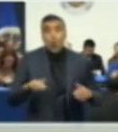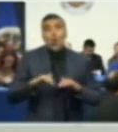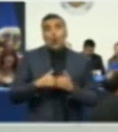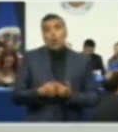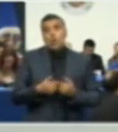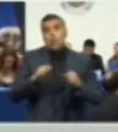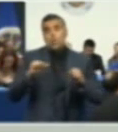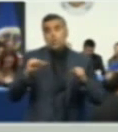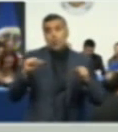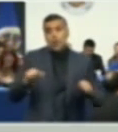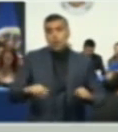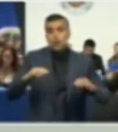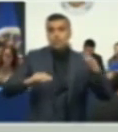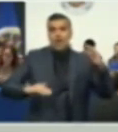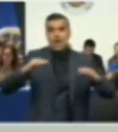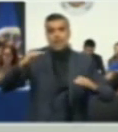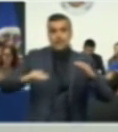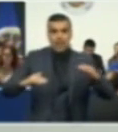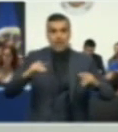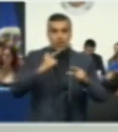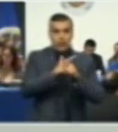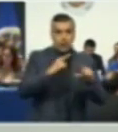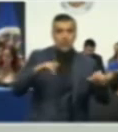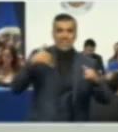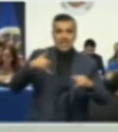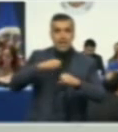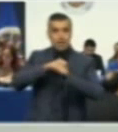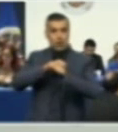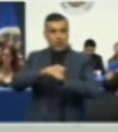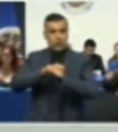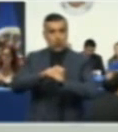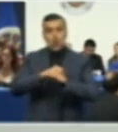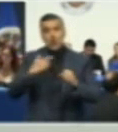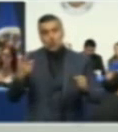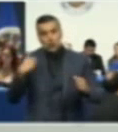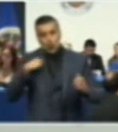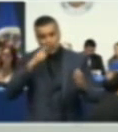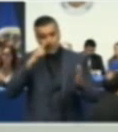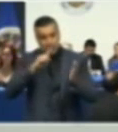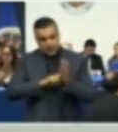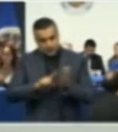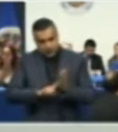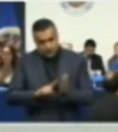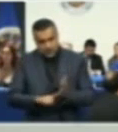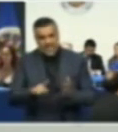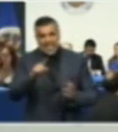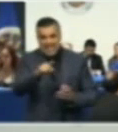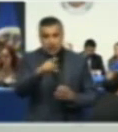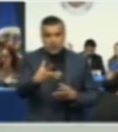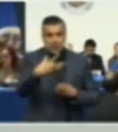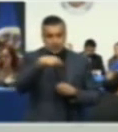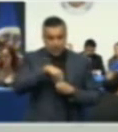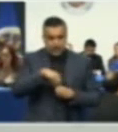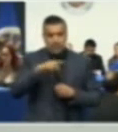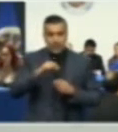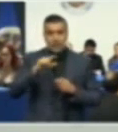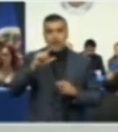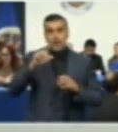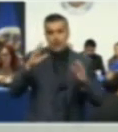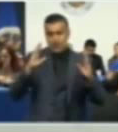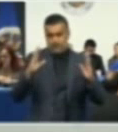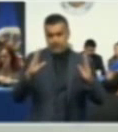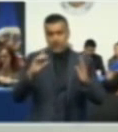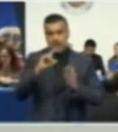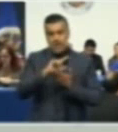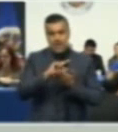about balancing those freedoms with protection? So we need to explore those. That would have to be part of the legal framework,